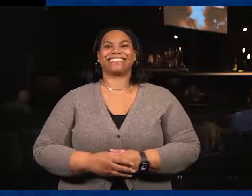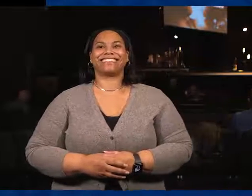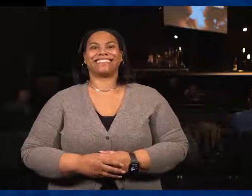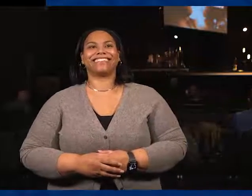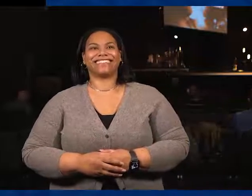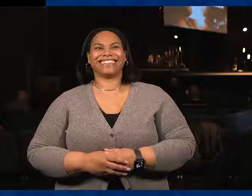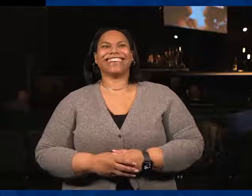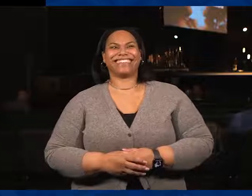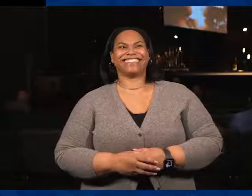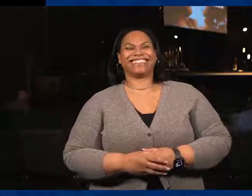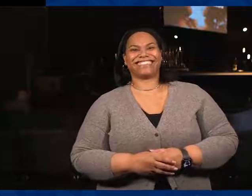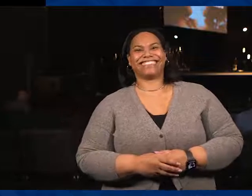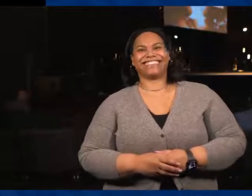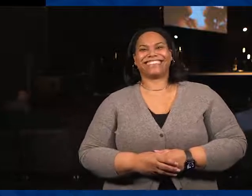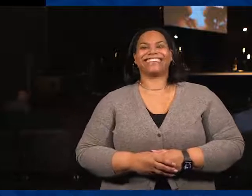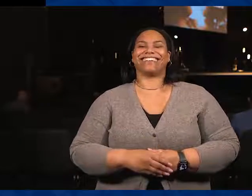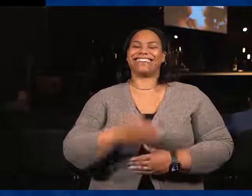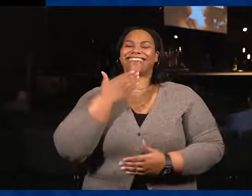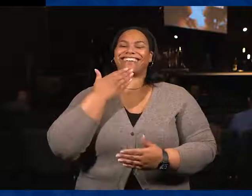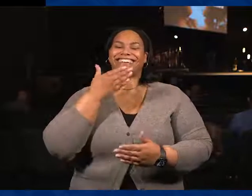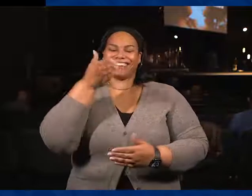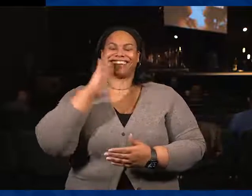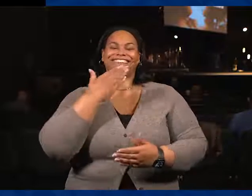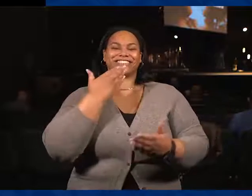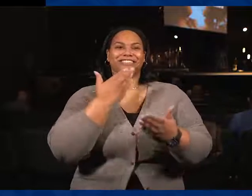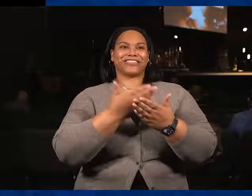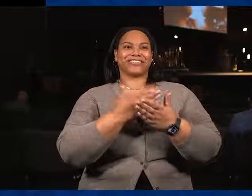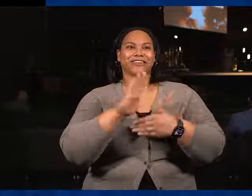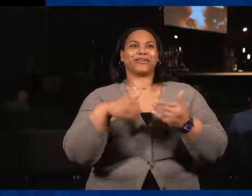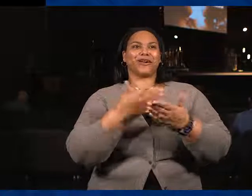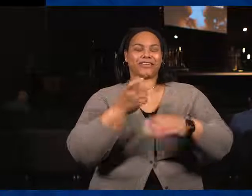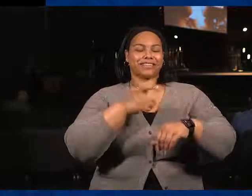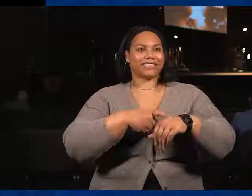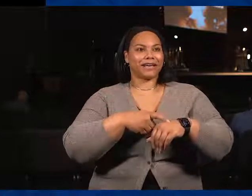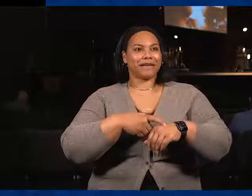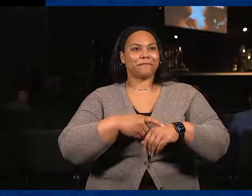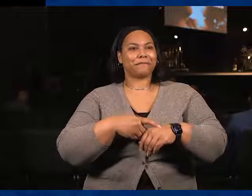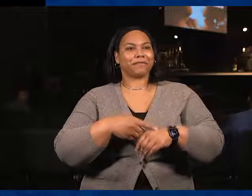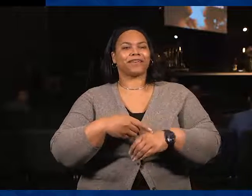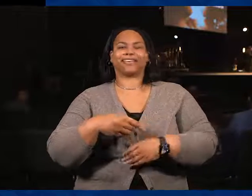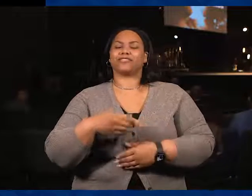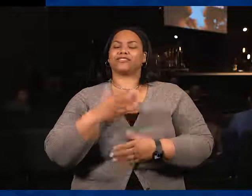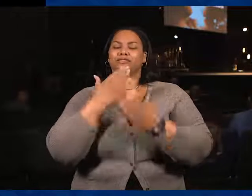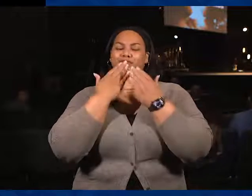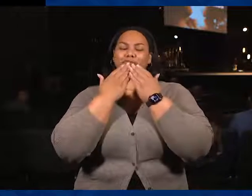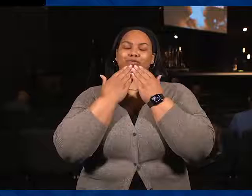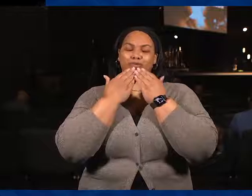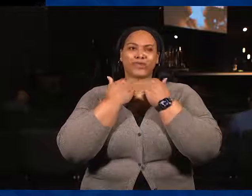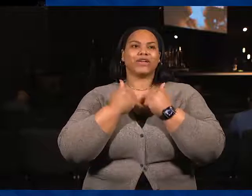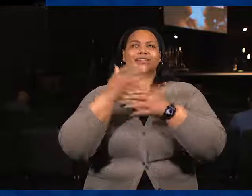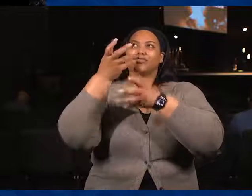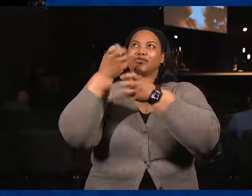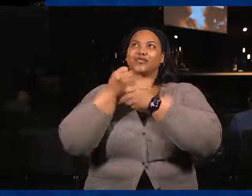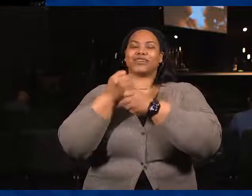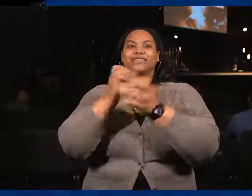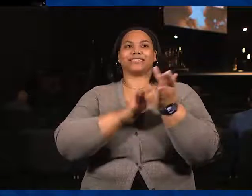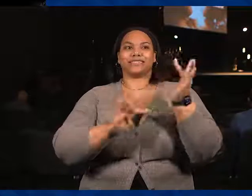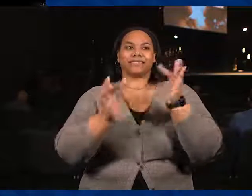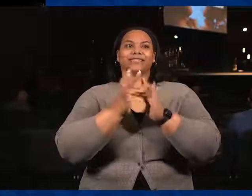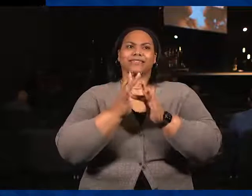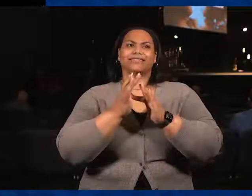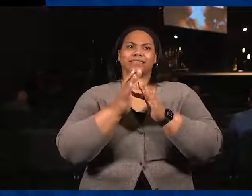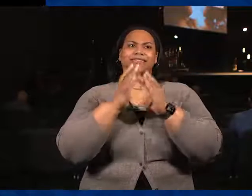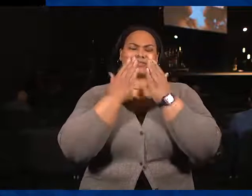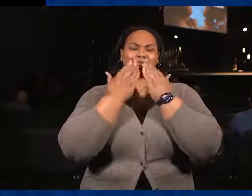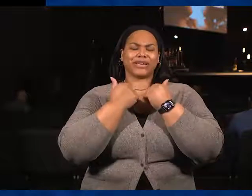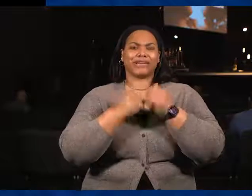times. And all the time, God is good. How many of you all know it is sweet to trust in Jesus? It is sweet to trust